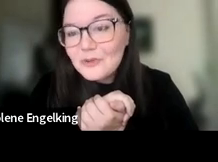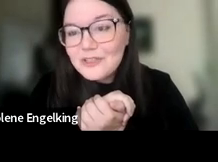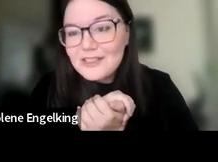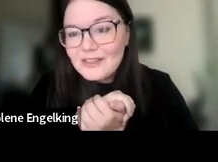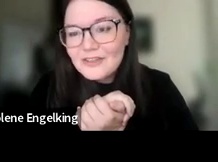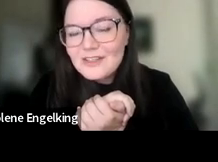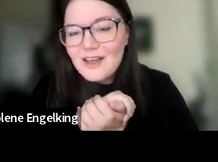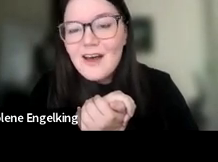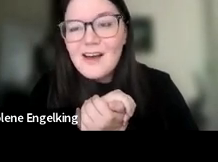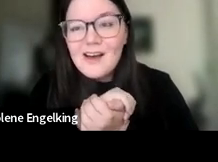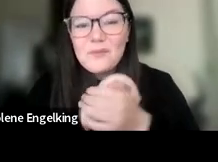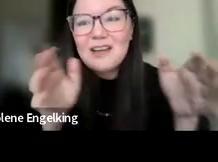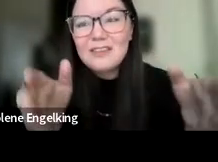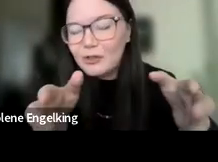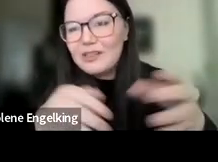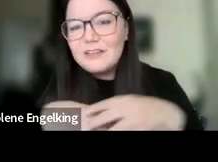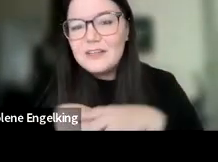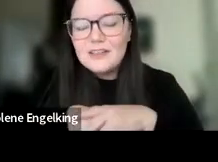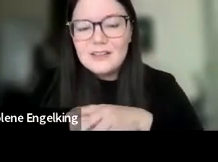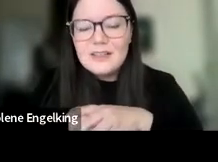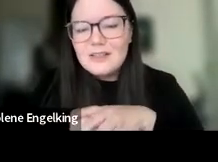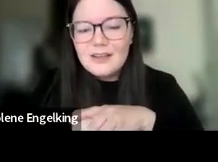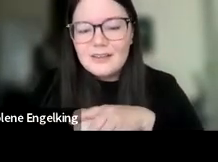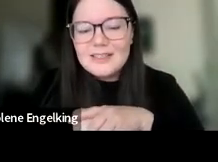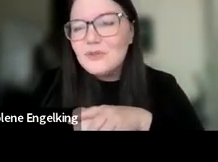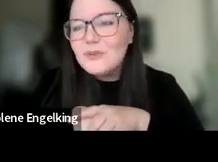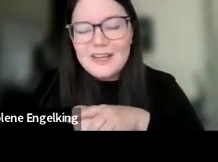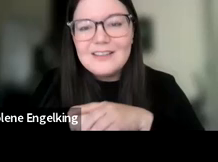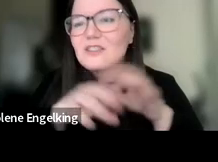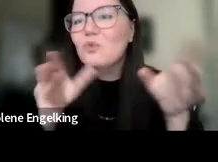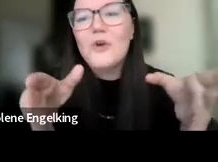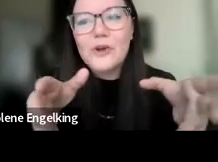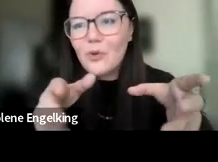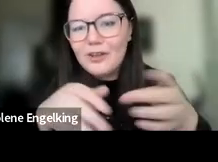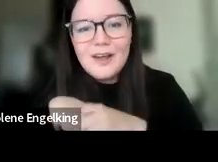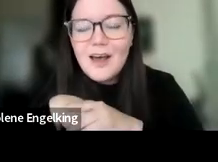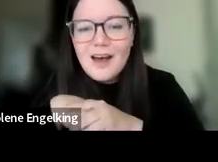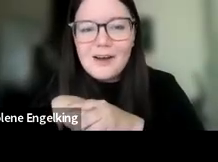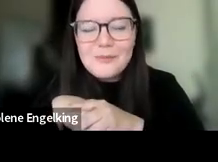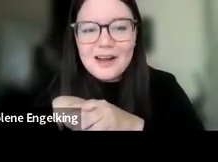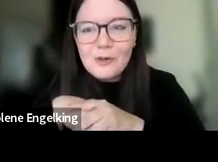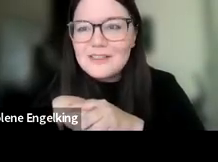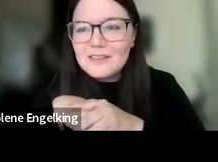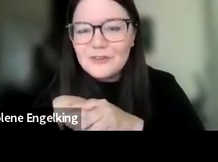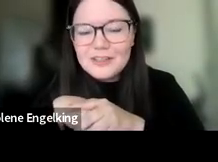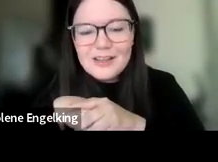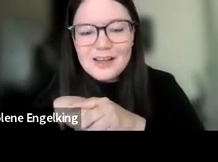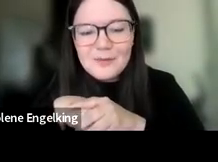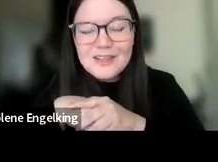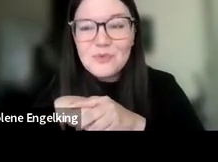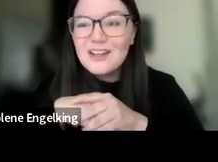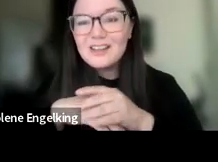assault resource centers. We'll also have a little bit of like a Sexual Violence 101 that I'll be